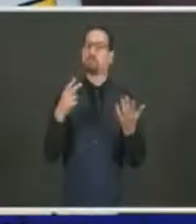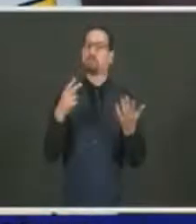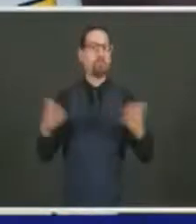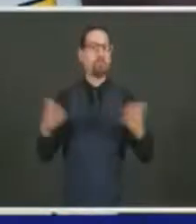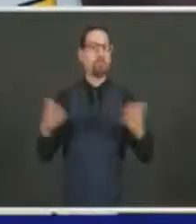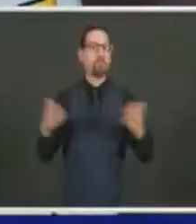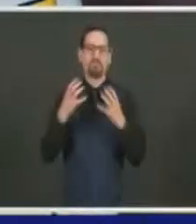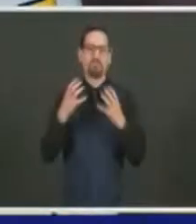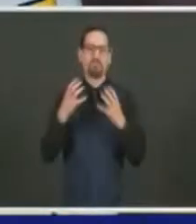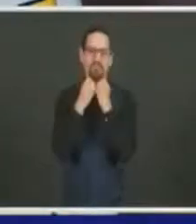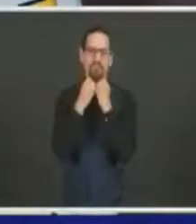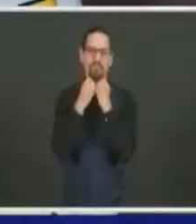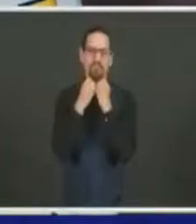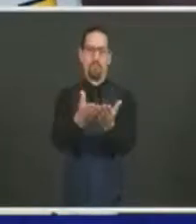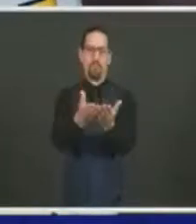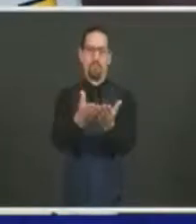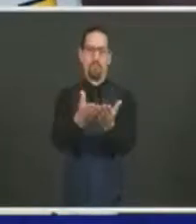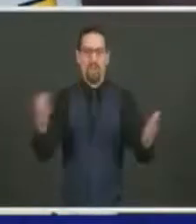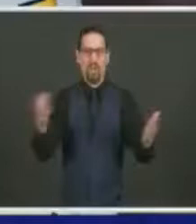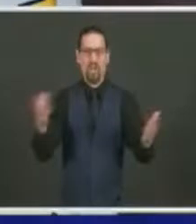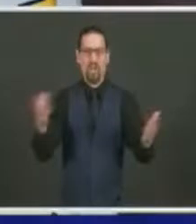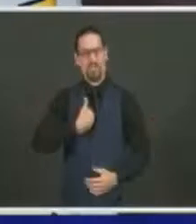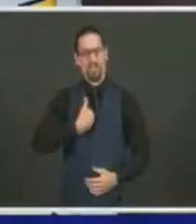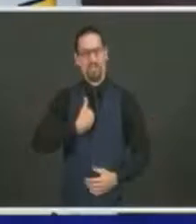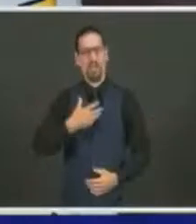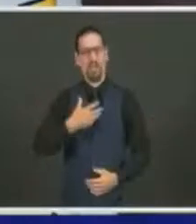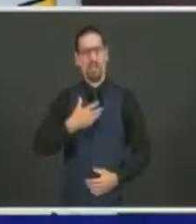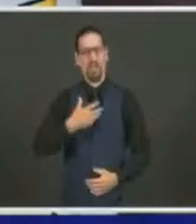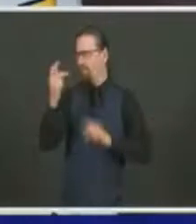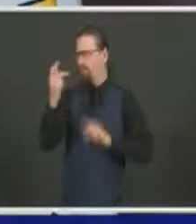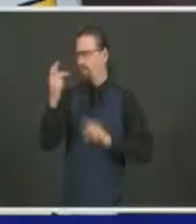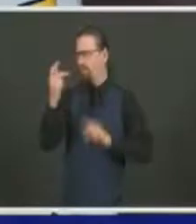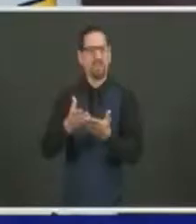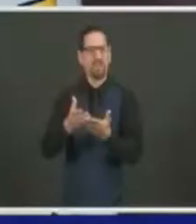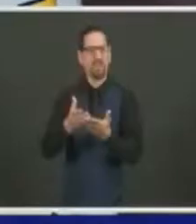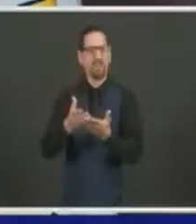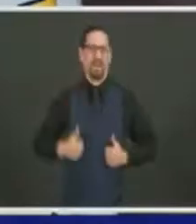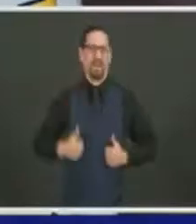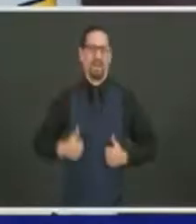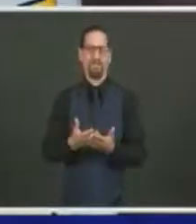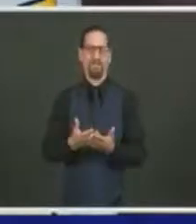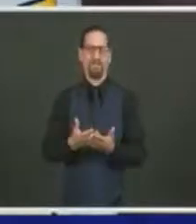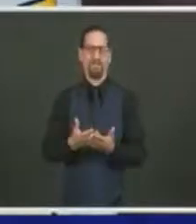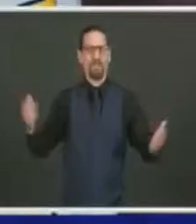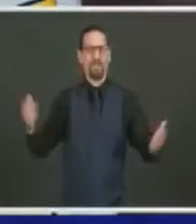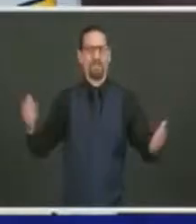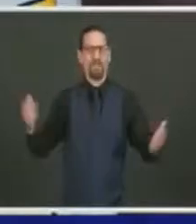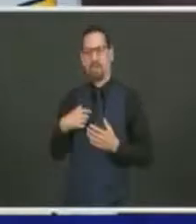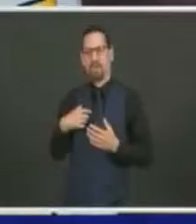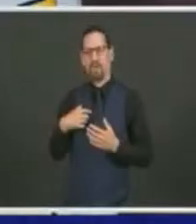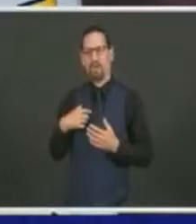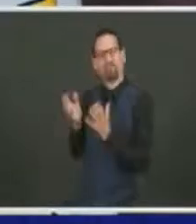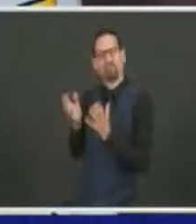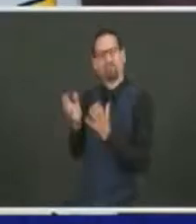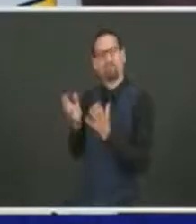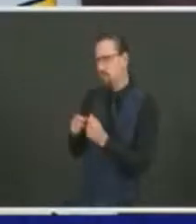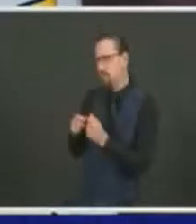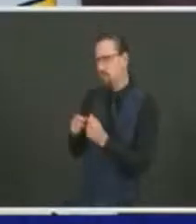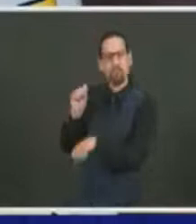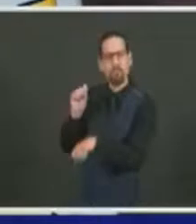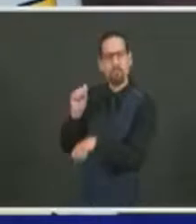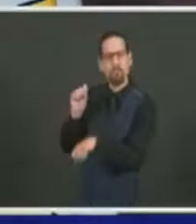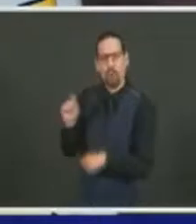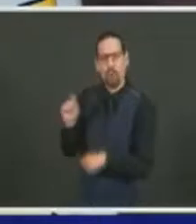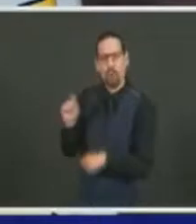with. I've talked to many employers who've had, mini outbreaks or a few people, and they can all be